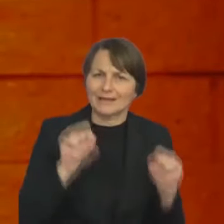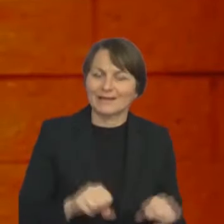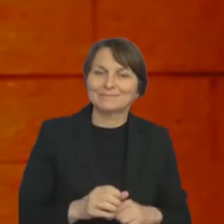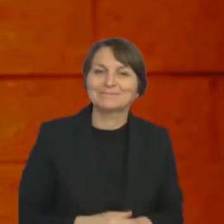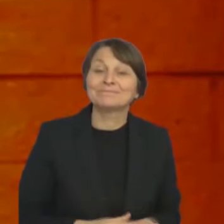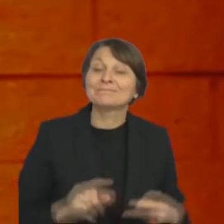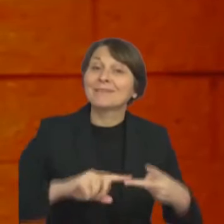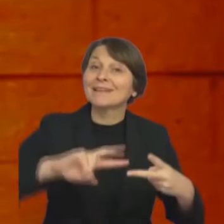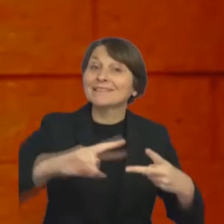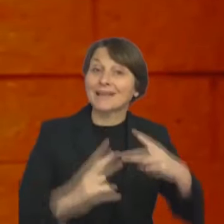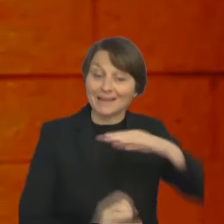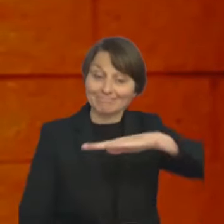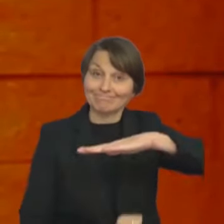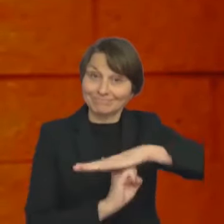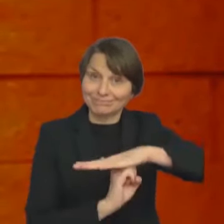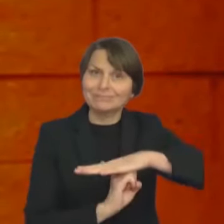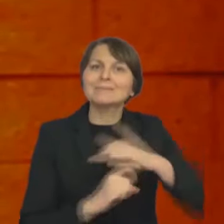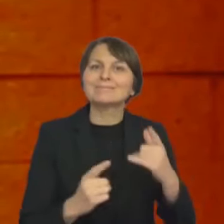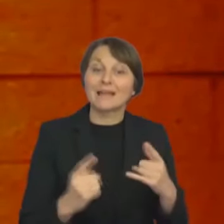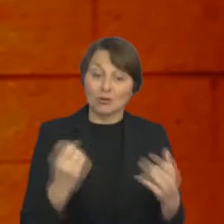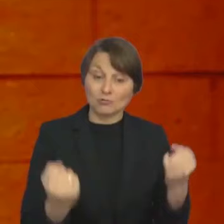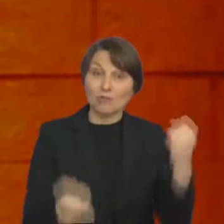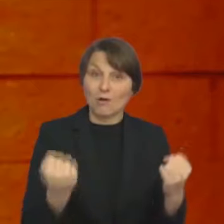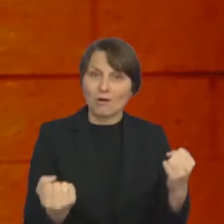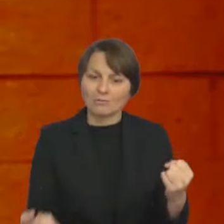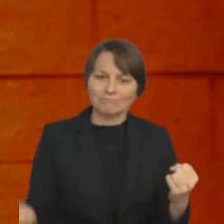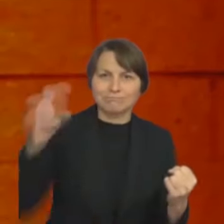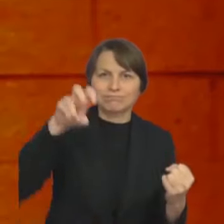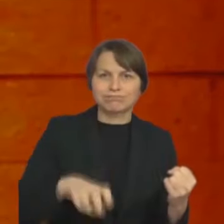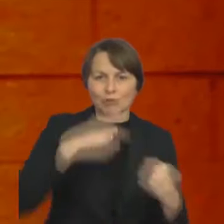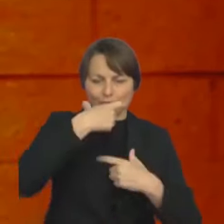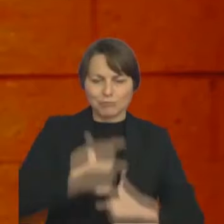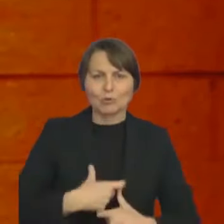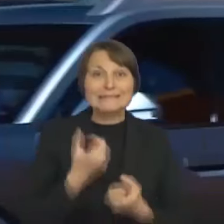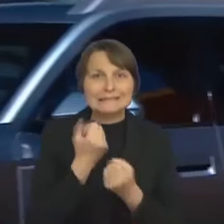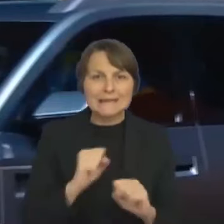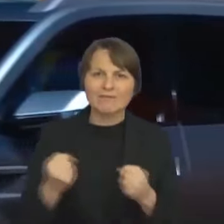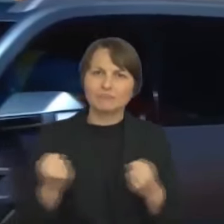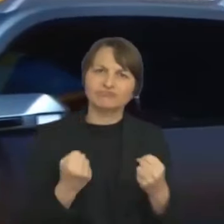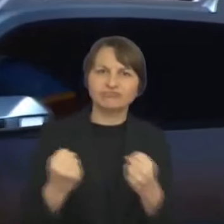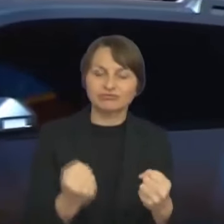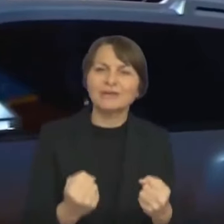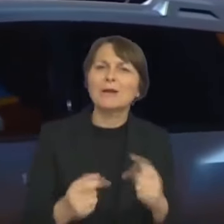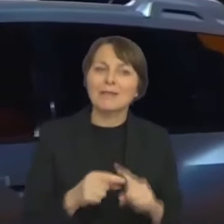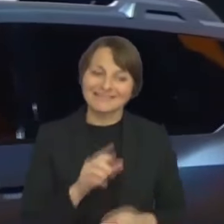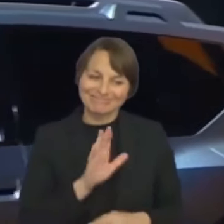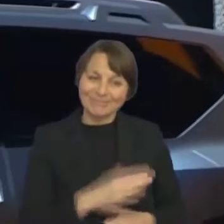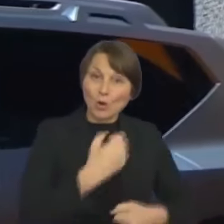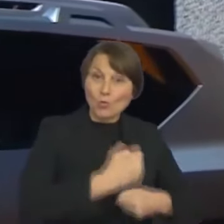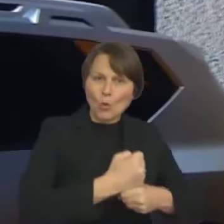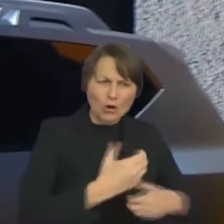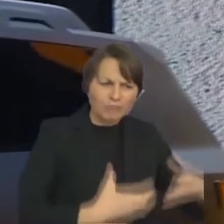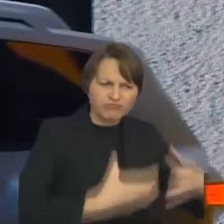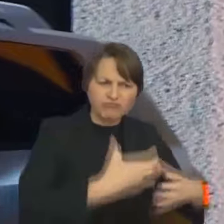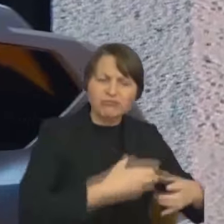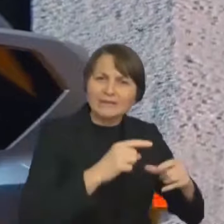our customers on the roads and the safety of our employees in their workplace. And lastly, inclusion. We are